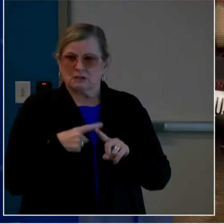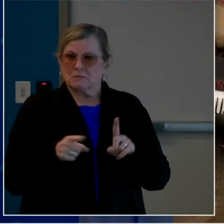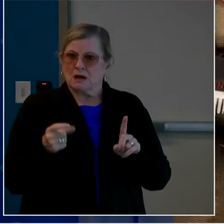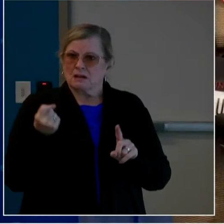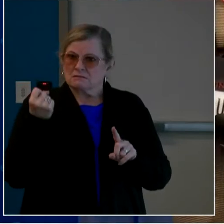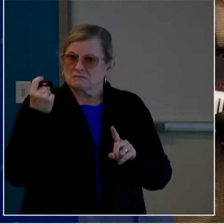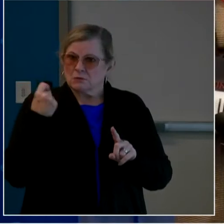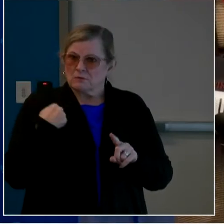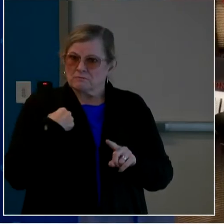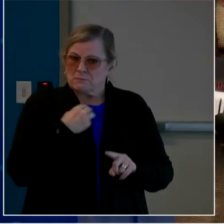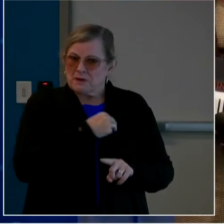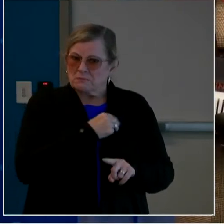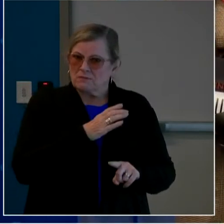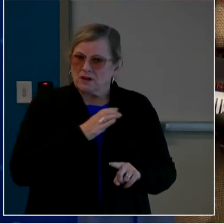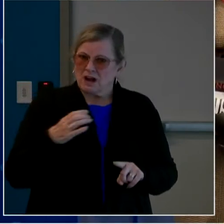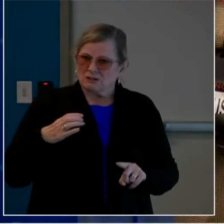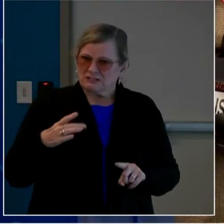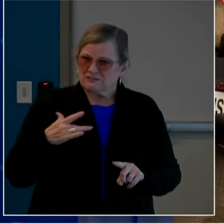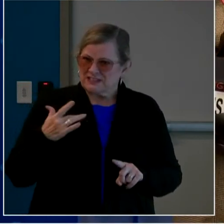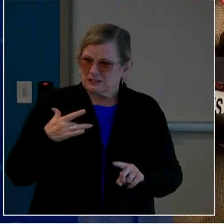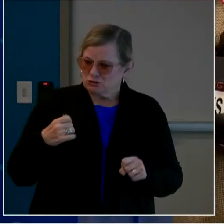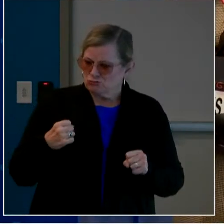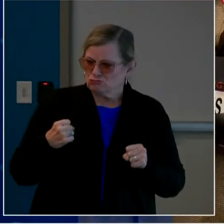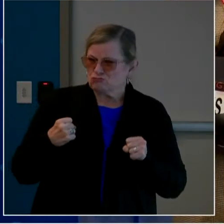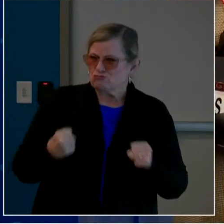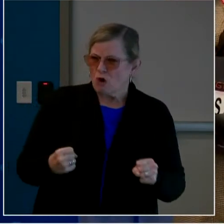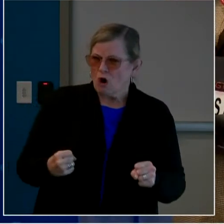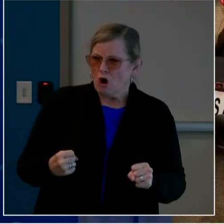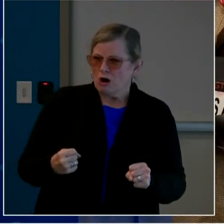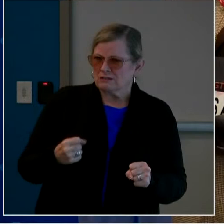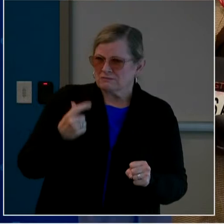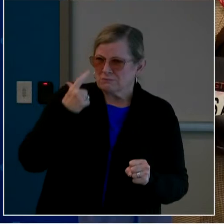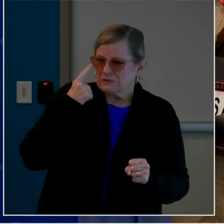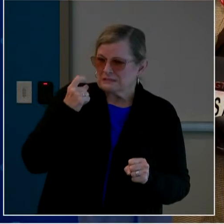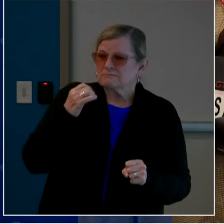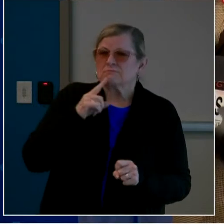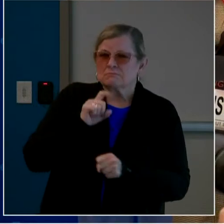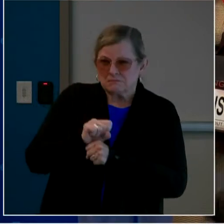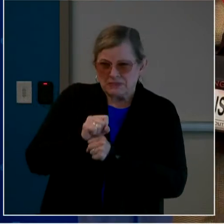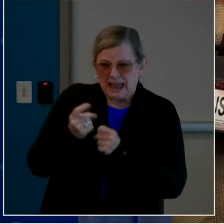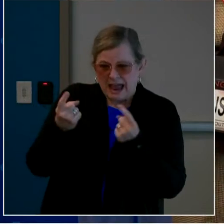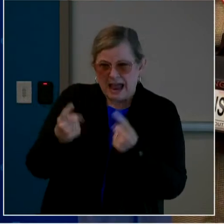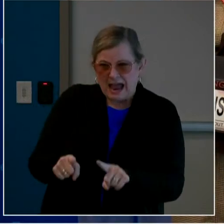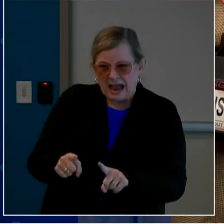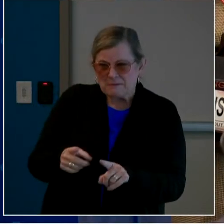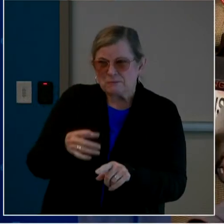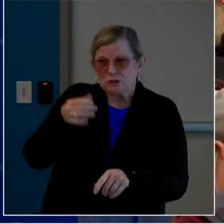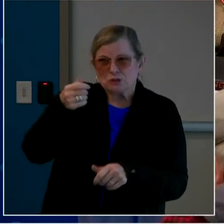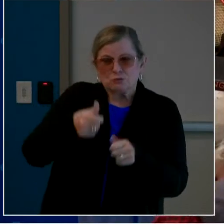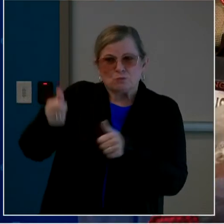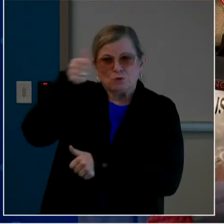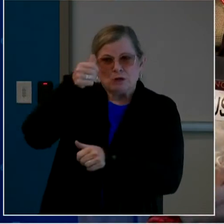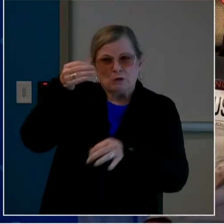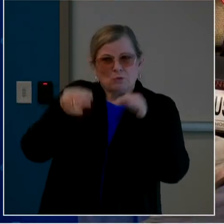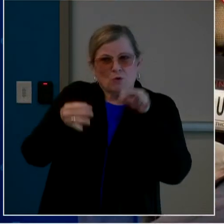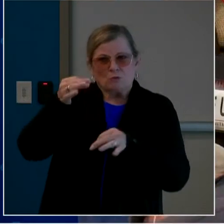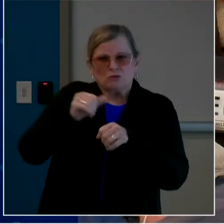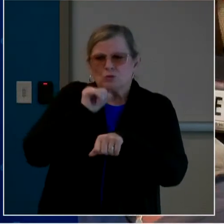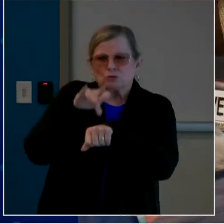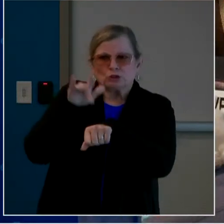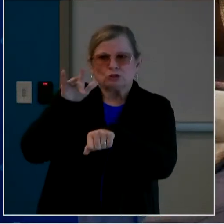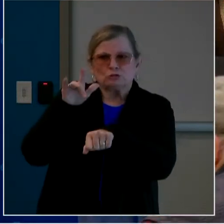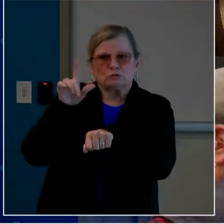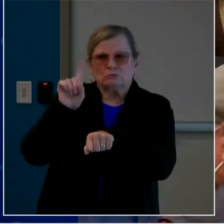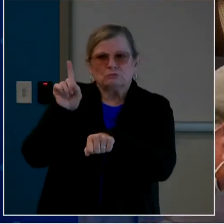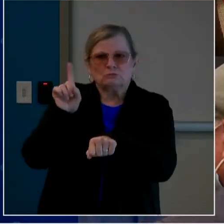Congress feel emboldened because of this, should this become a reality from the Supreme Court, I want to say hands off, and we will do everything we